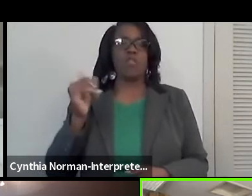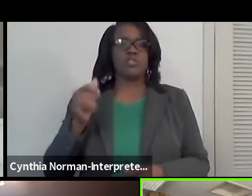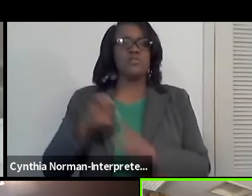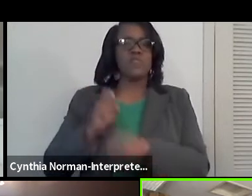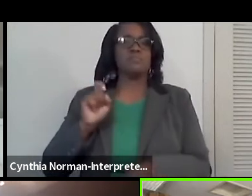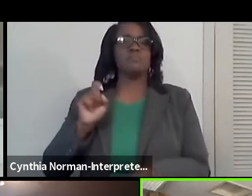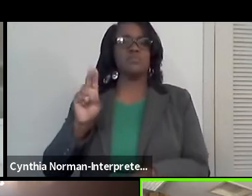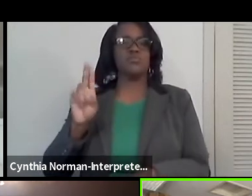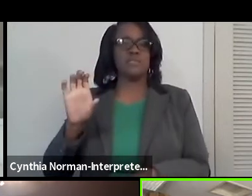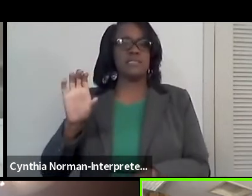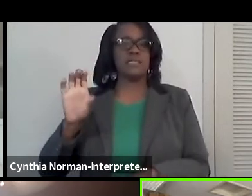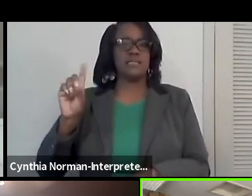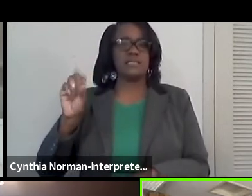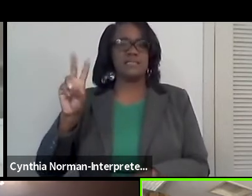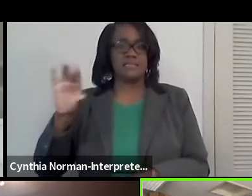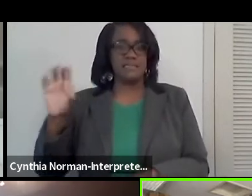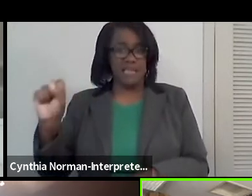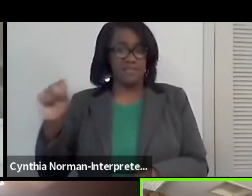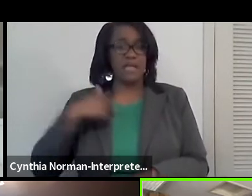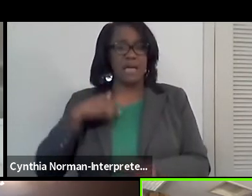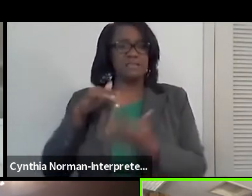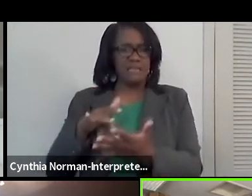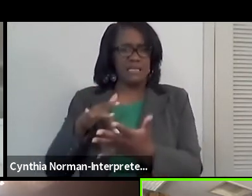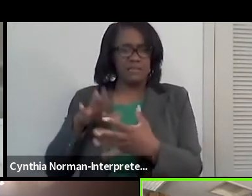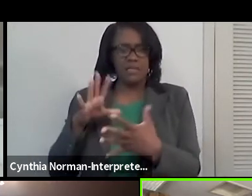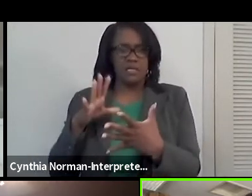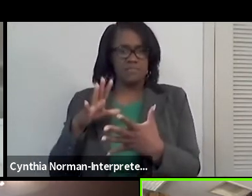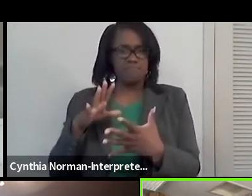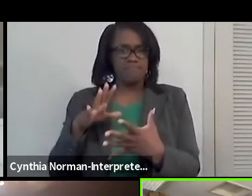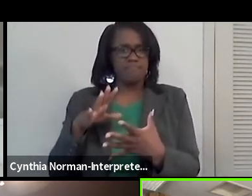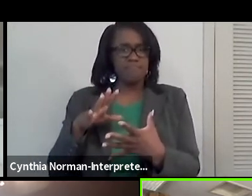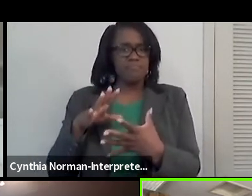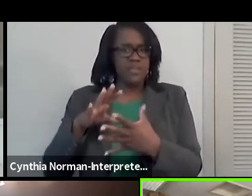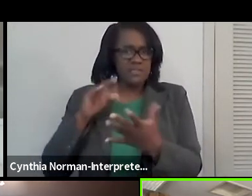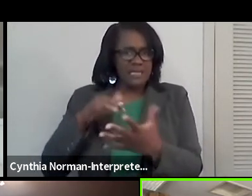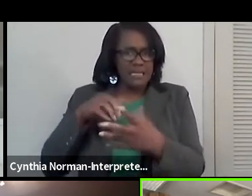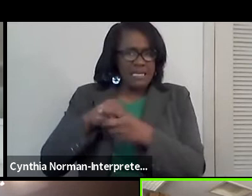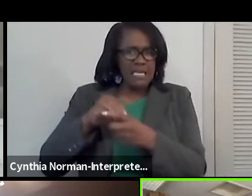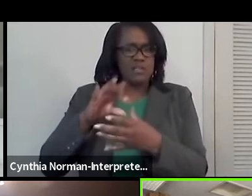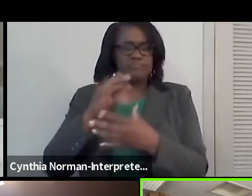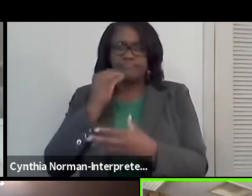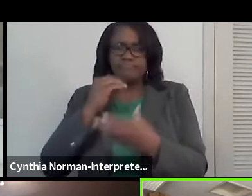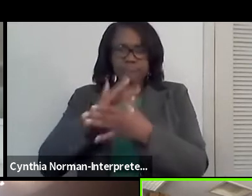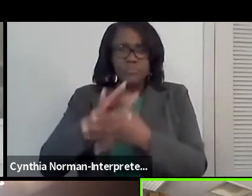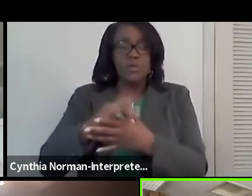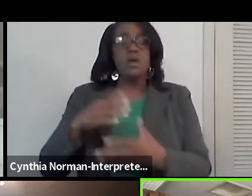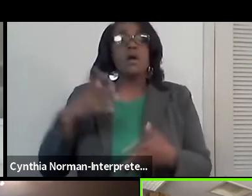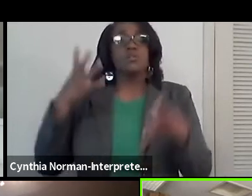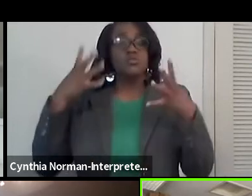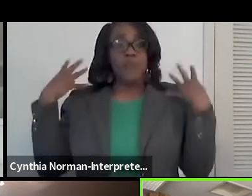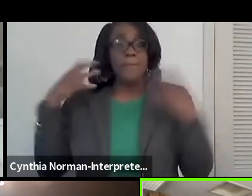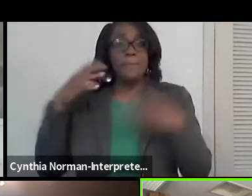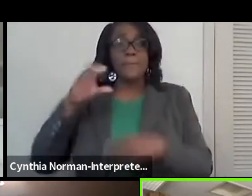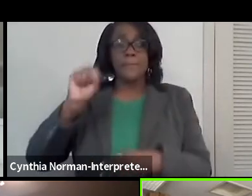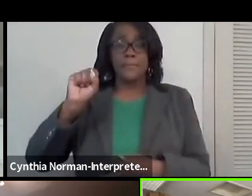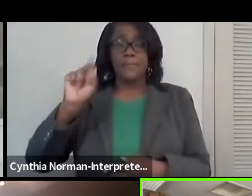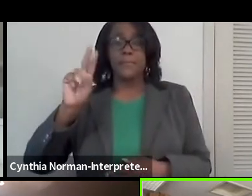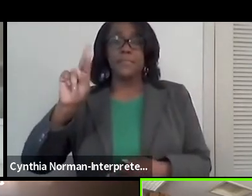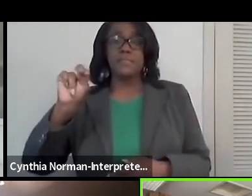interguild competition and predation in carnivores. Most recently, striped skunks, which is who I'm going to be representing